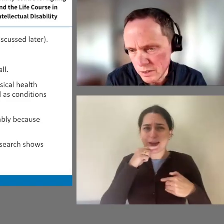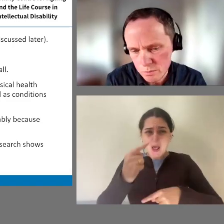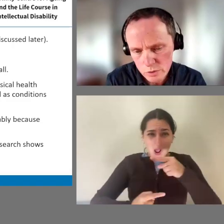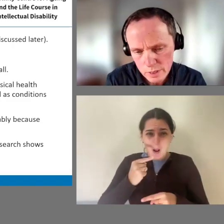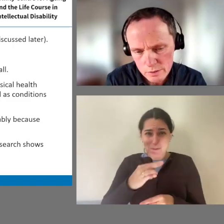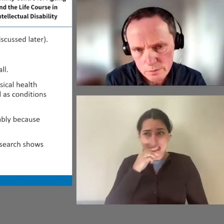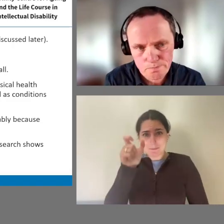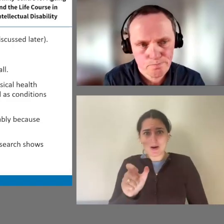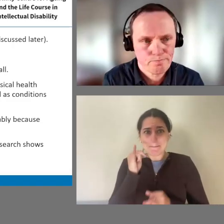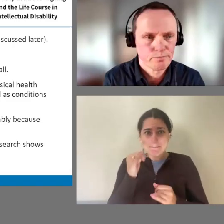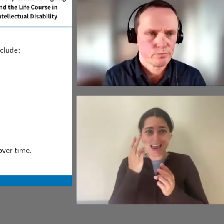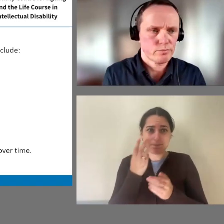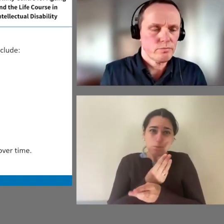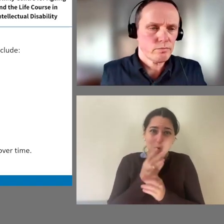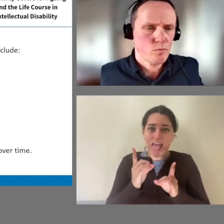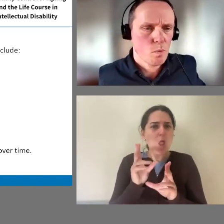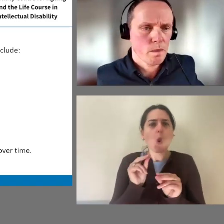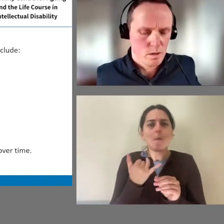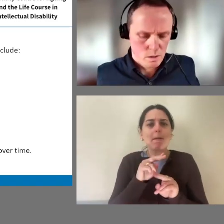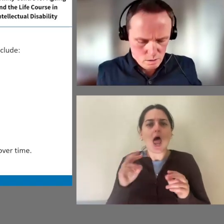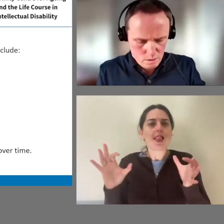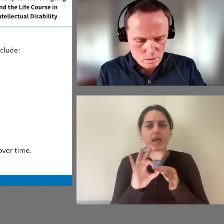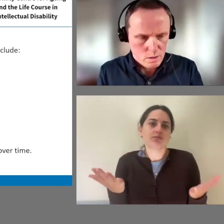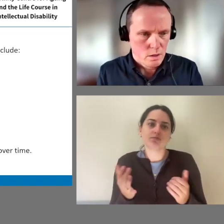someone has poor health.